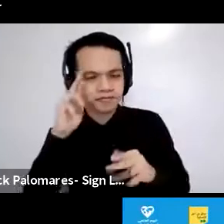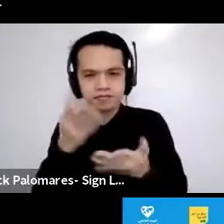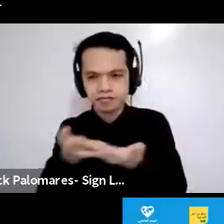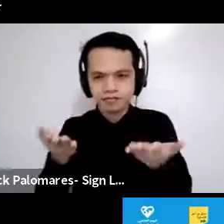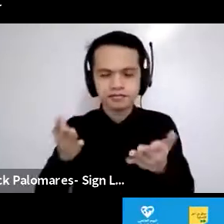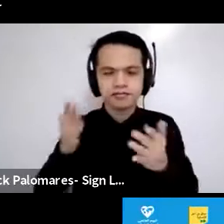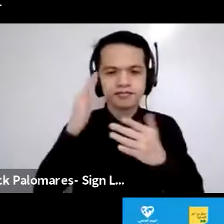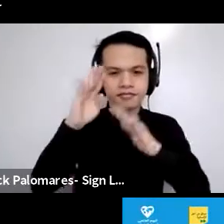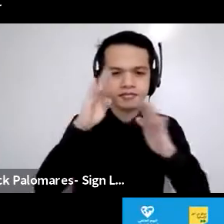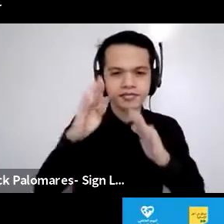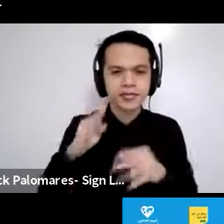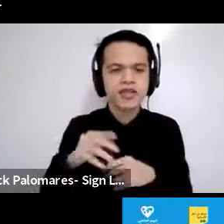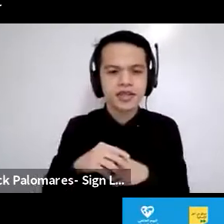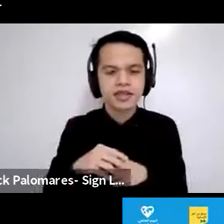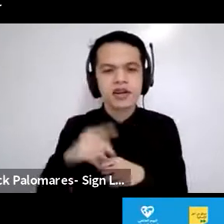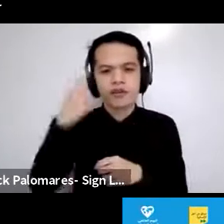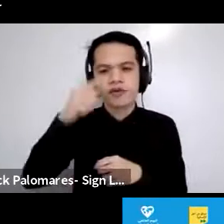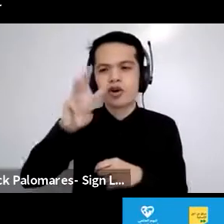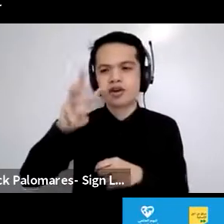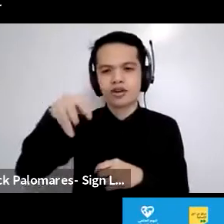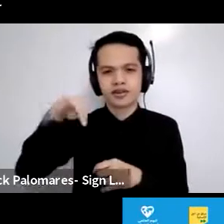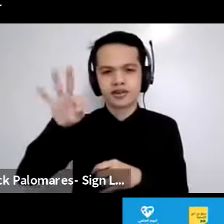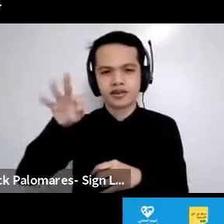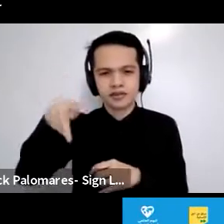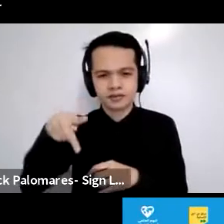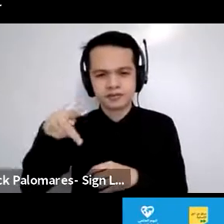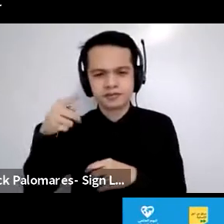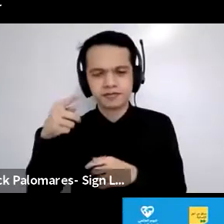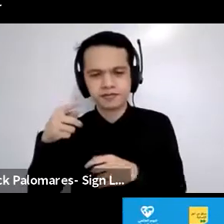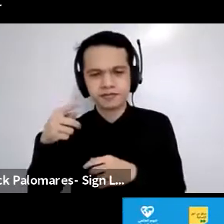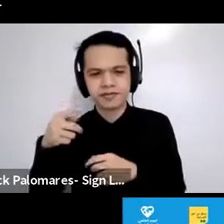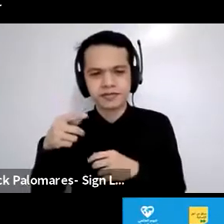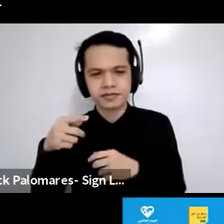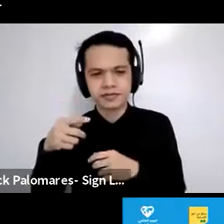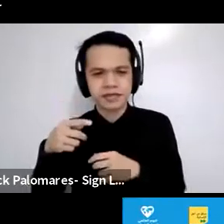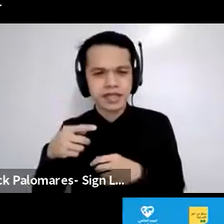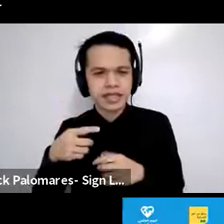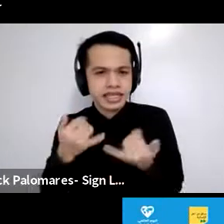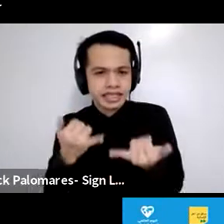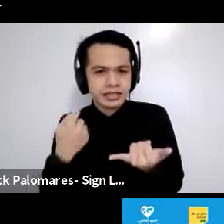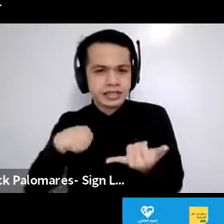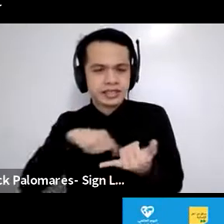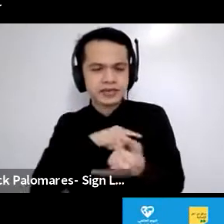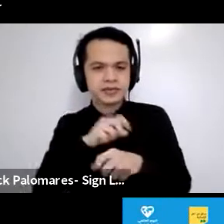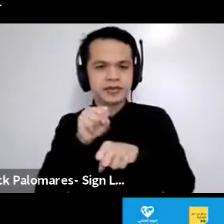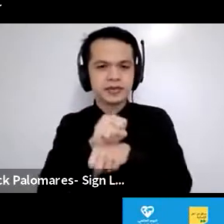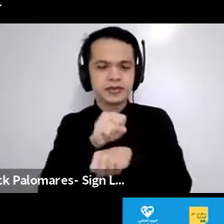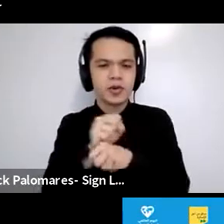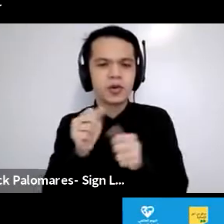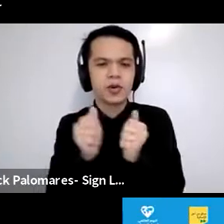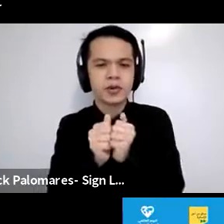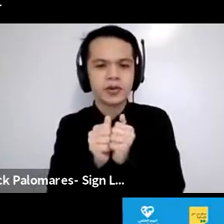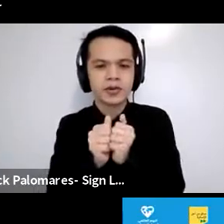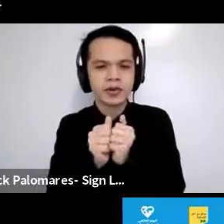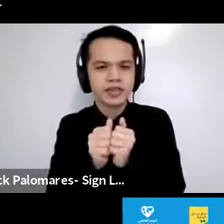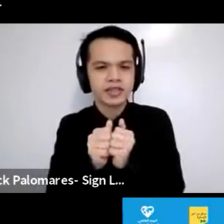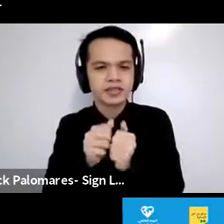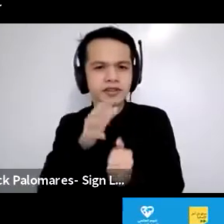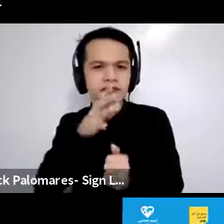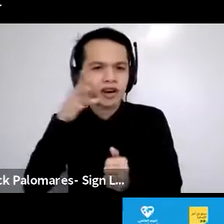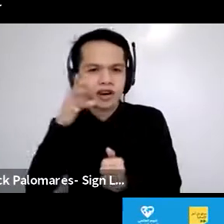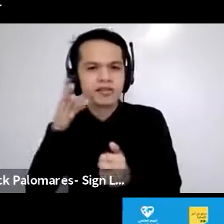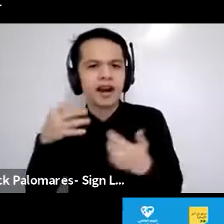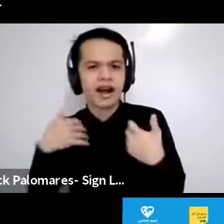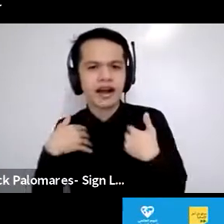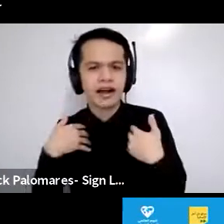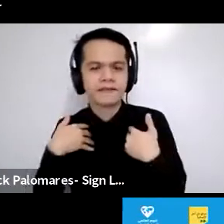Food Program, on the greening part, we are currently working with BARM. No? So we have this